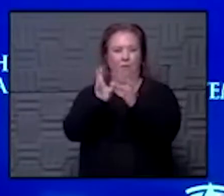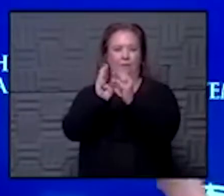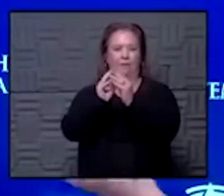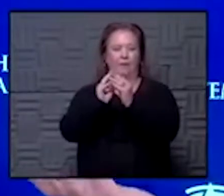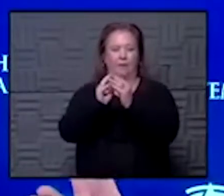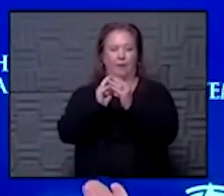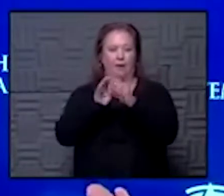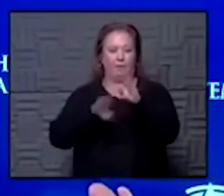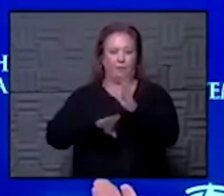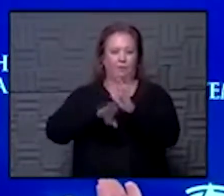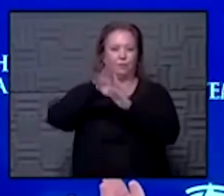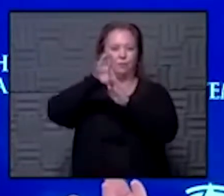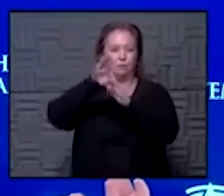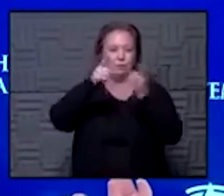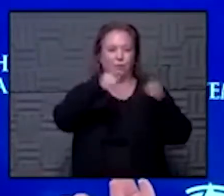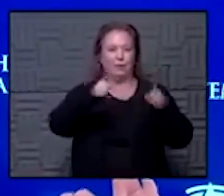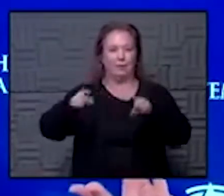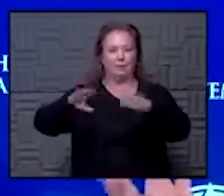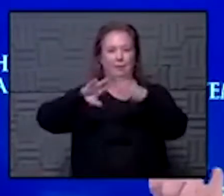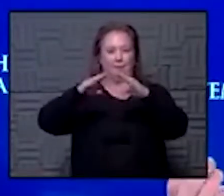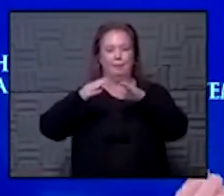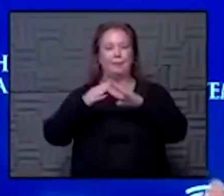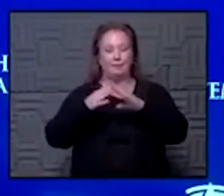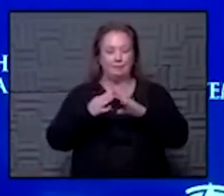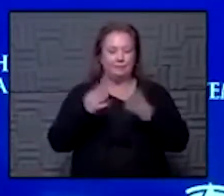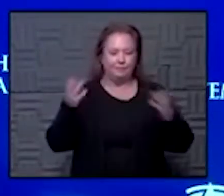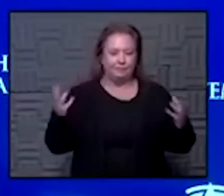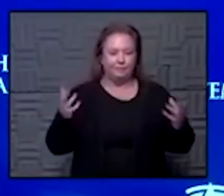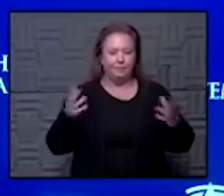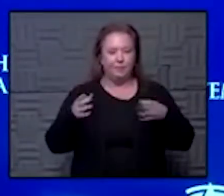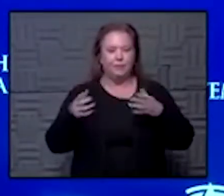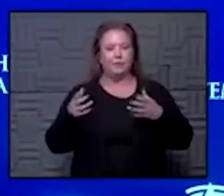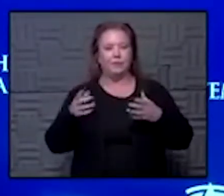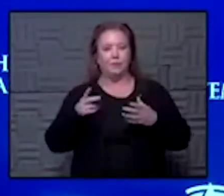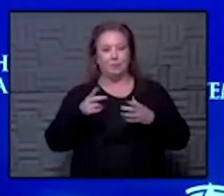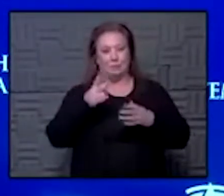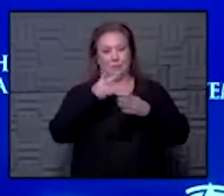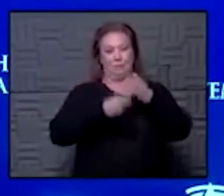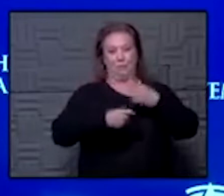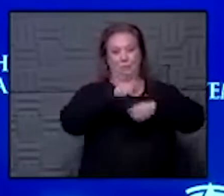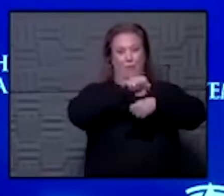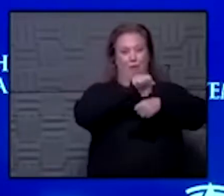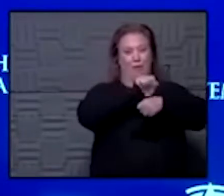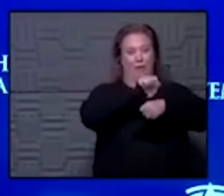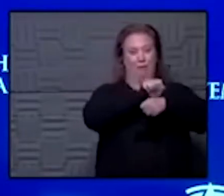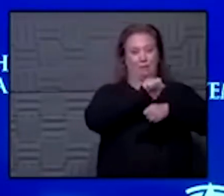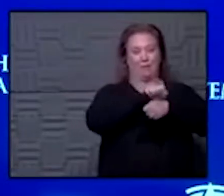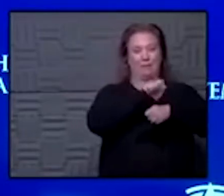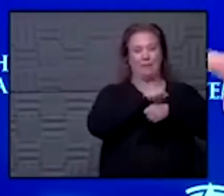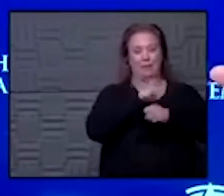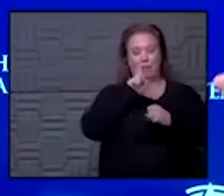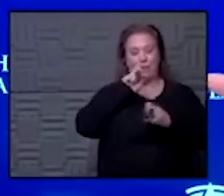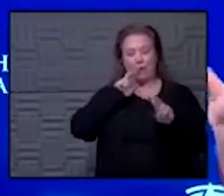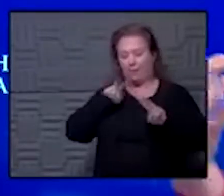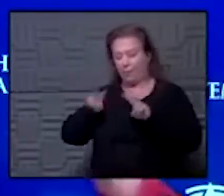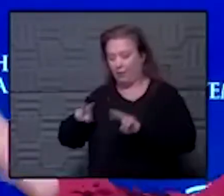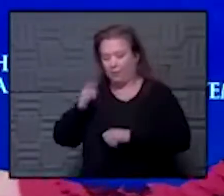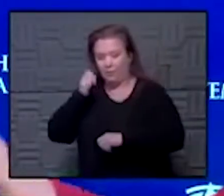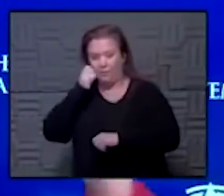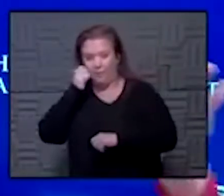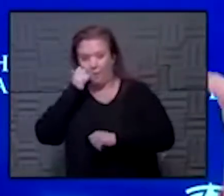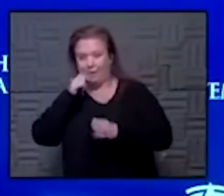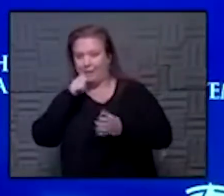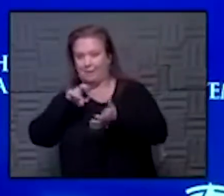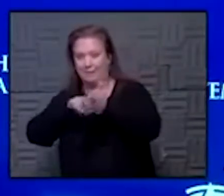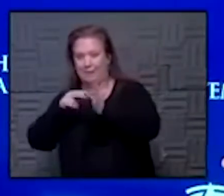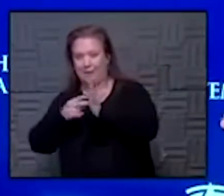the surge that's going around in the community. And so I'm going to do both jobs. So when I'm doing this, it doesn't mean I'm not riveted by what our